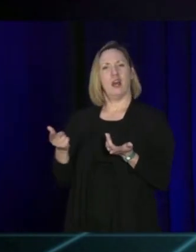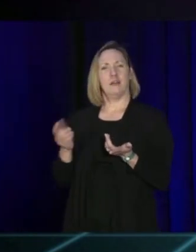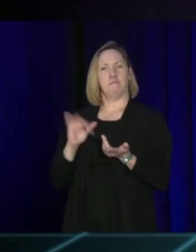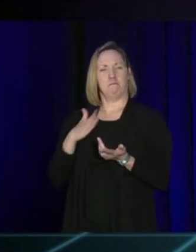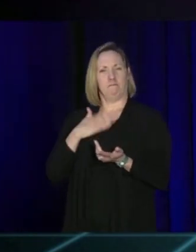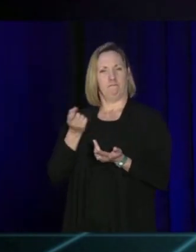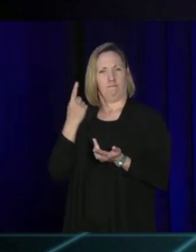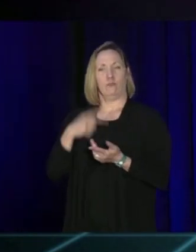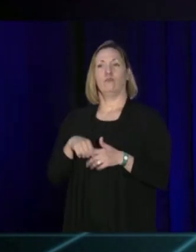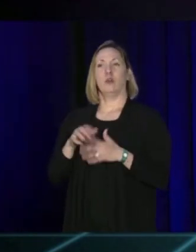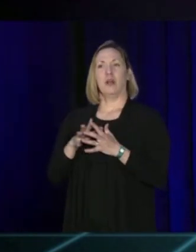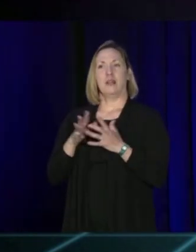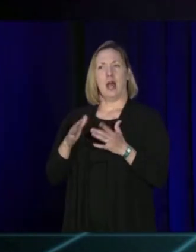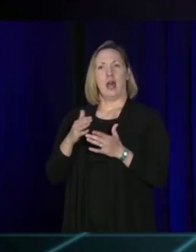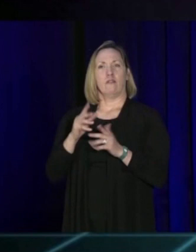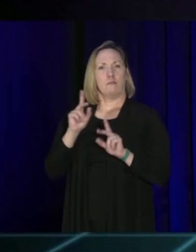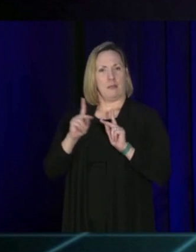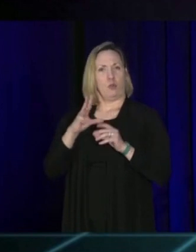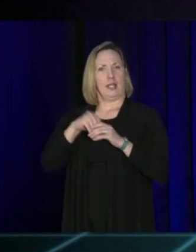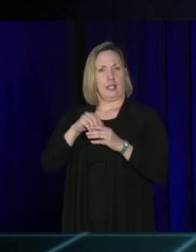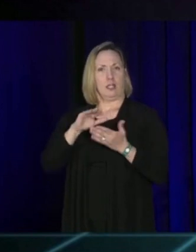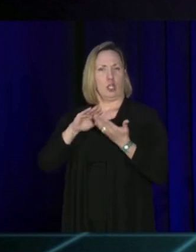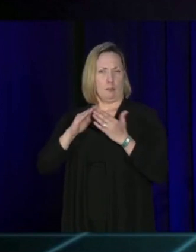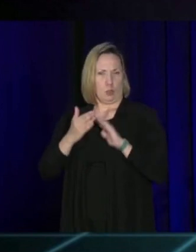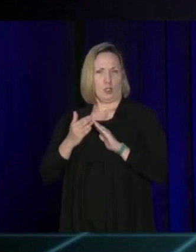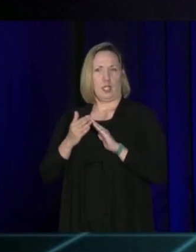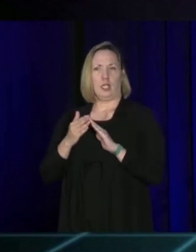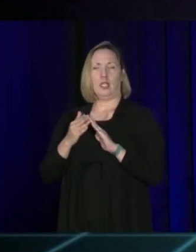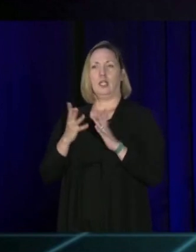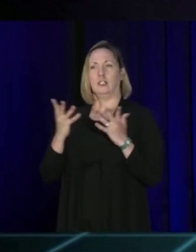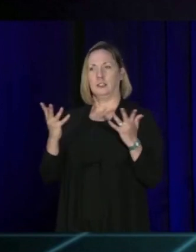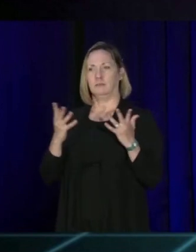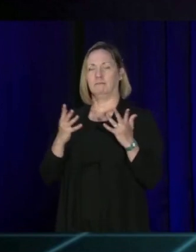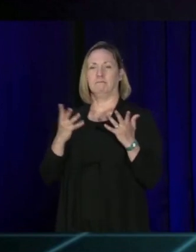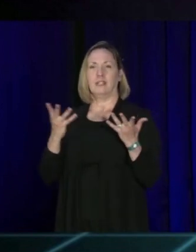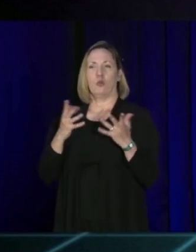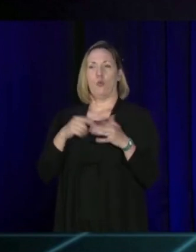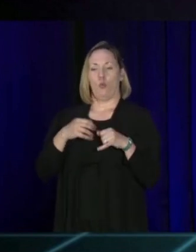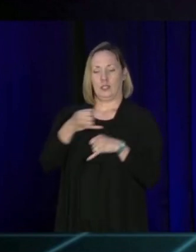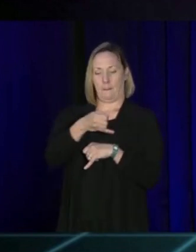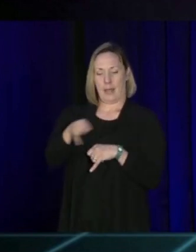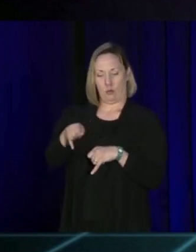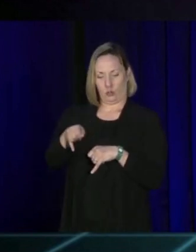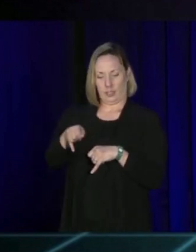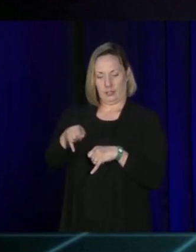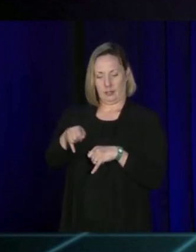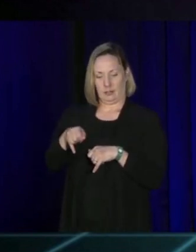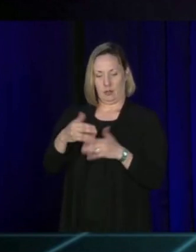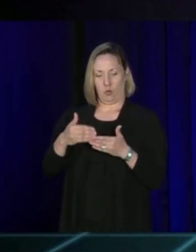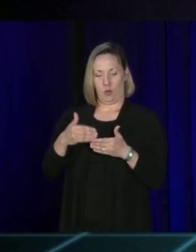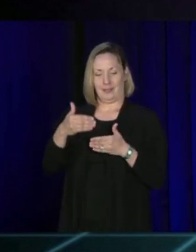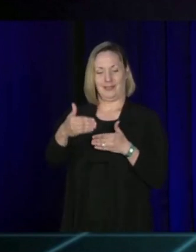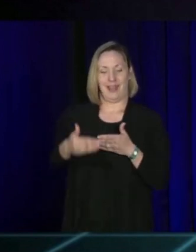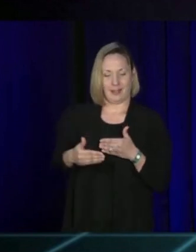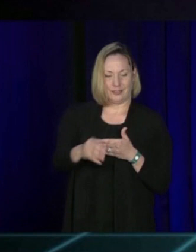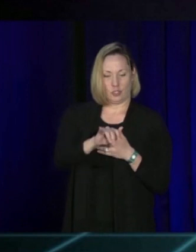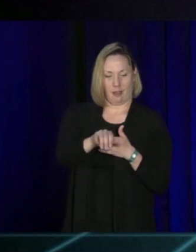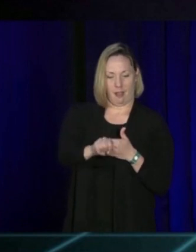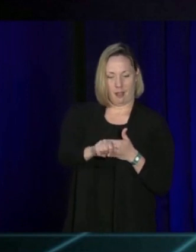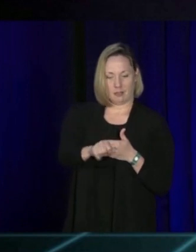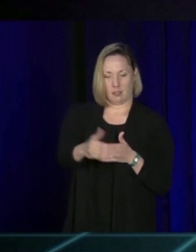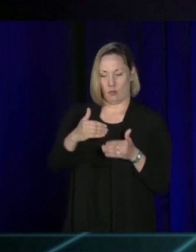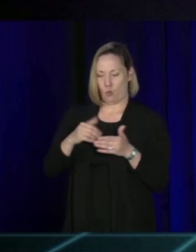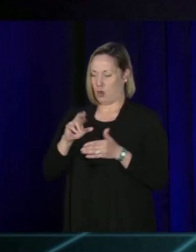of the members in the community, the lines between what is the boundaries between what's Next and what's React and how they're